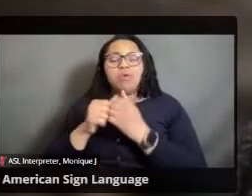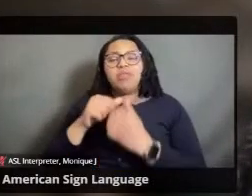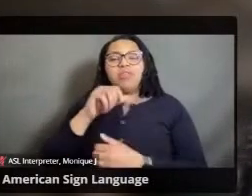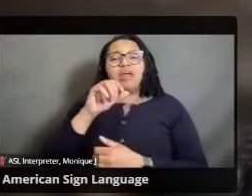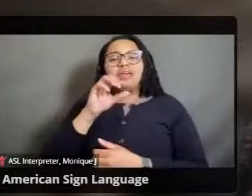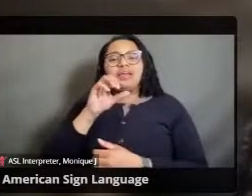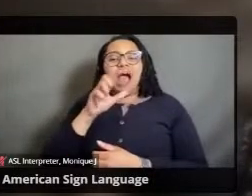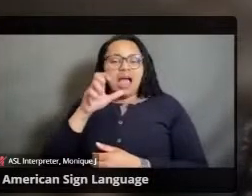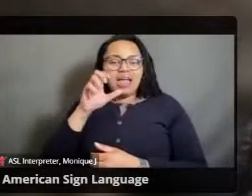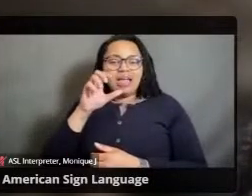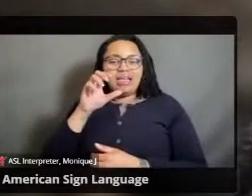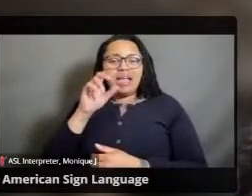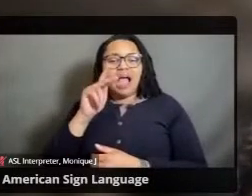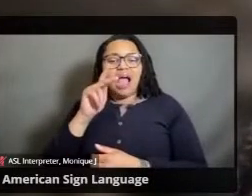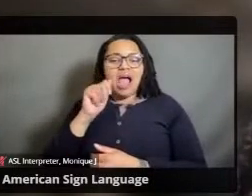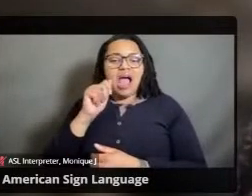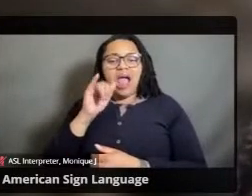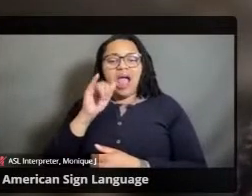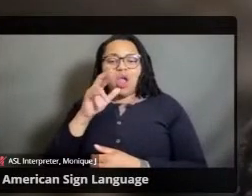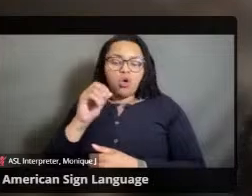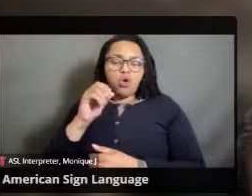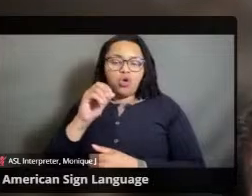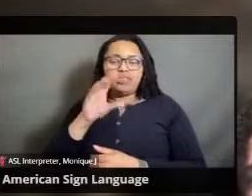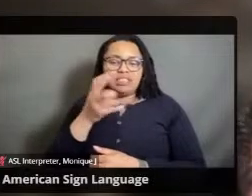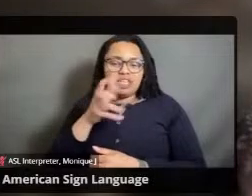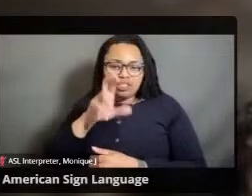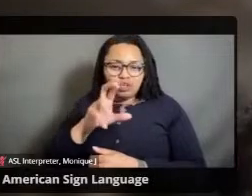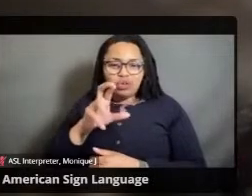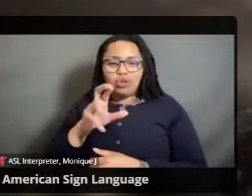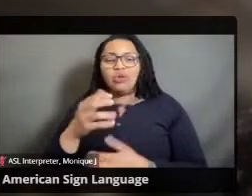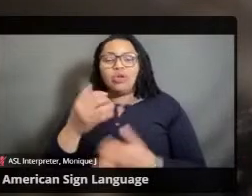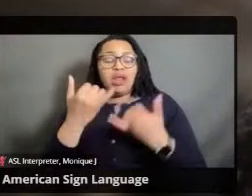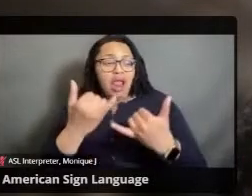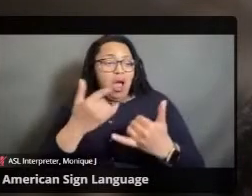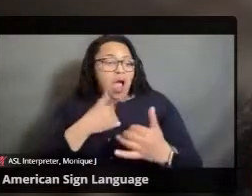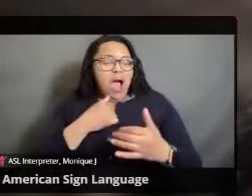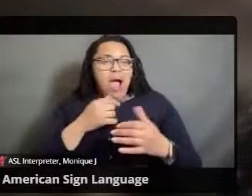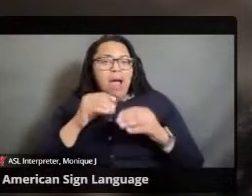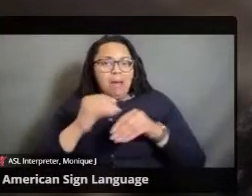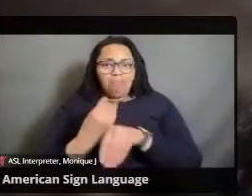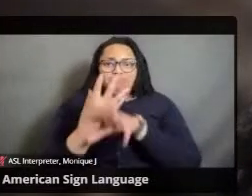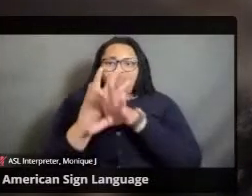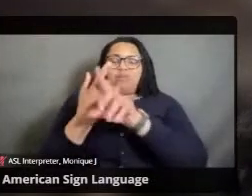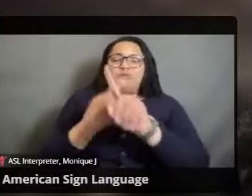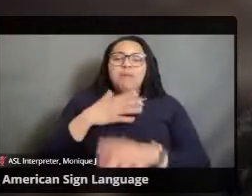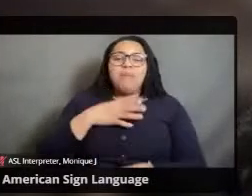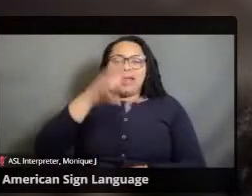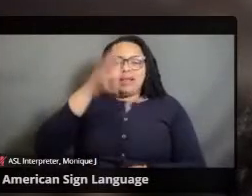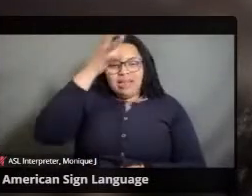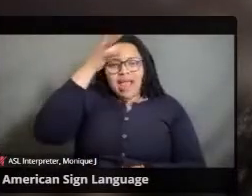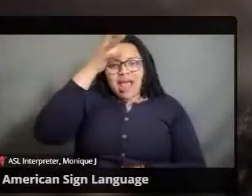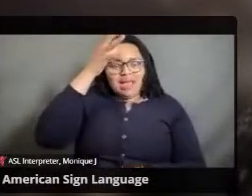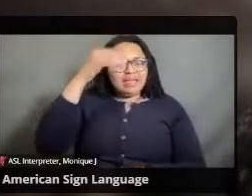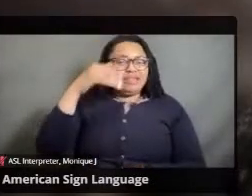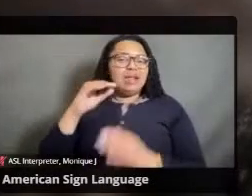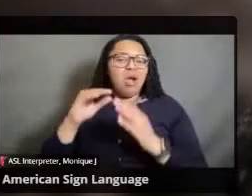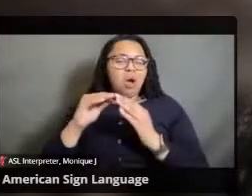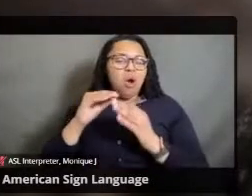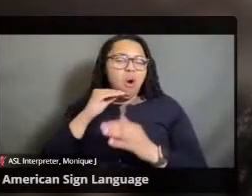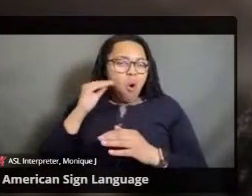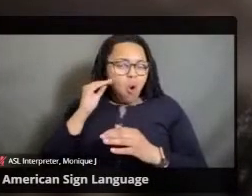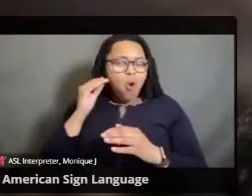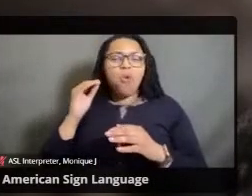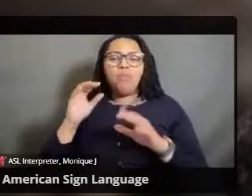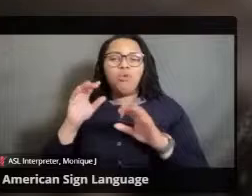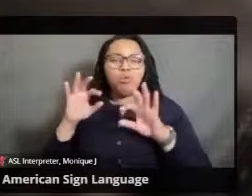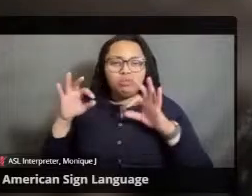dad's house, where my family has gathered for Easter dinner, wearing a yellow t-shirt with the Kansas Poor